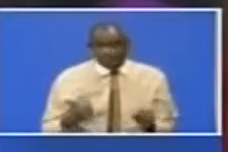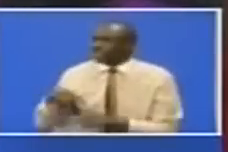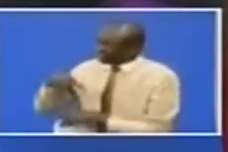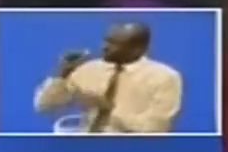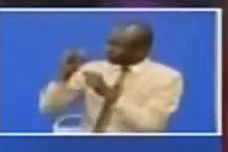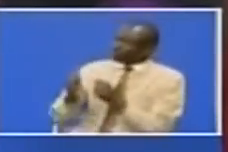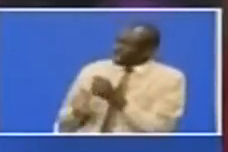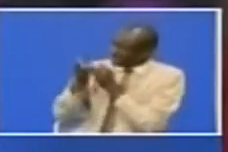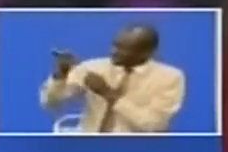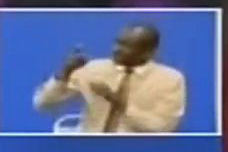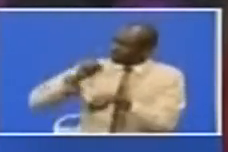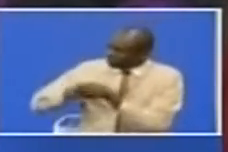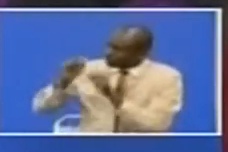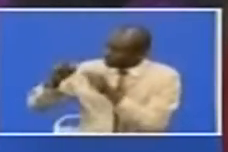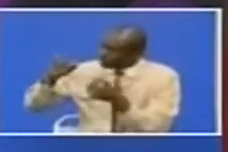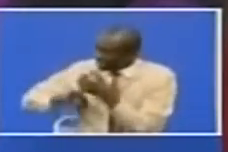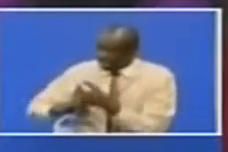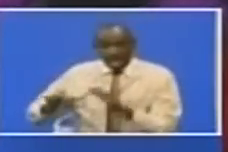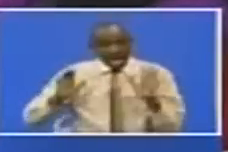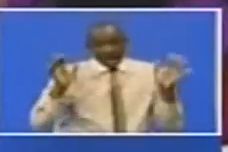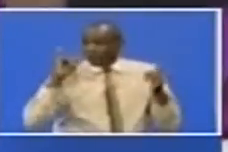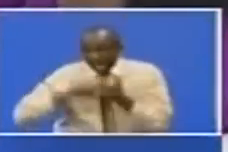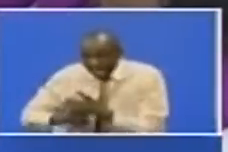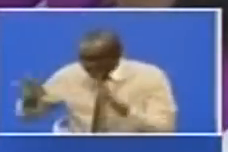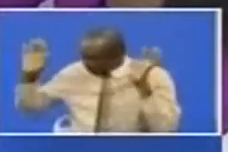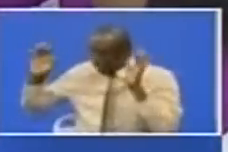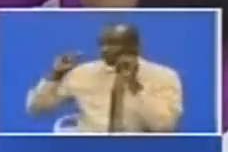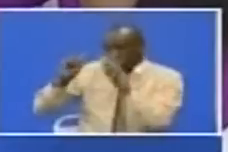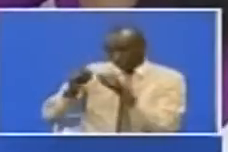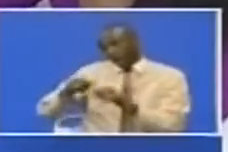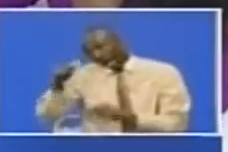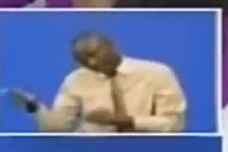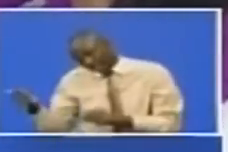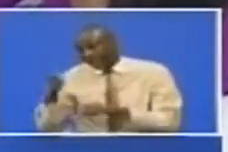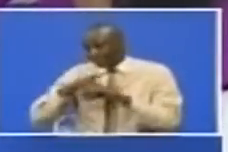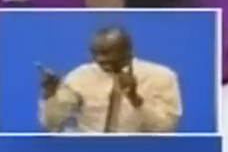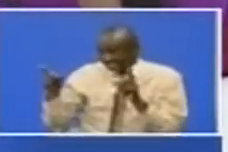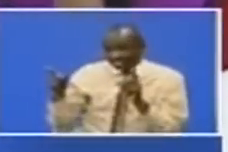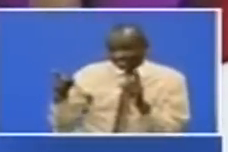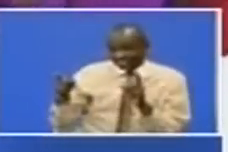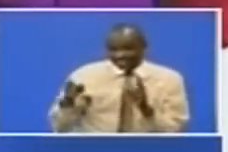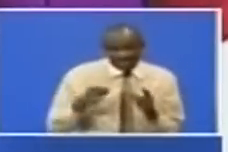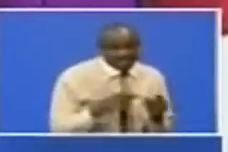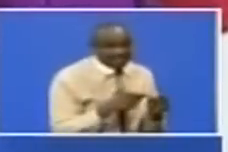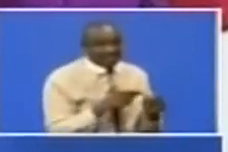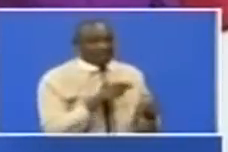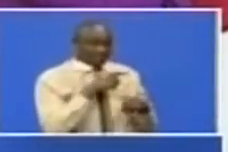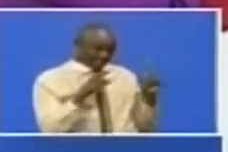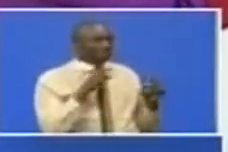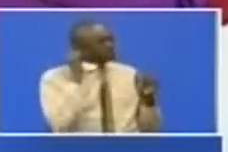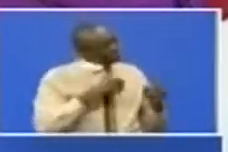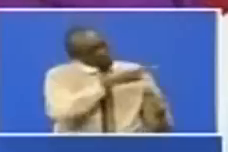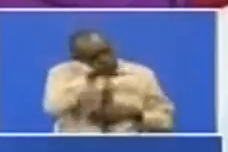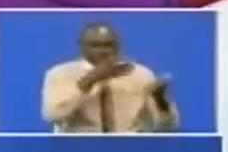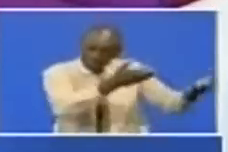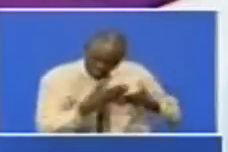you know, in that journey no, together. Not for marriage. Maybe for other things, but anybody is welcome to my ministry in yeah. spite of where